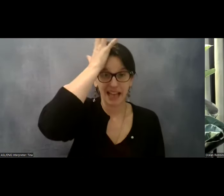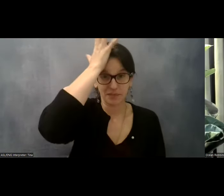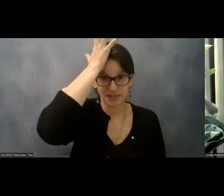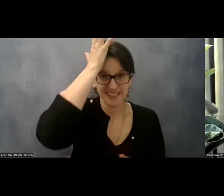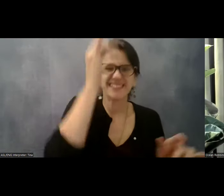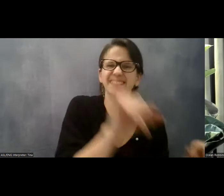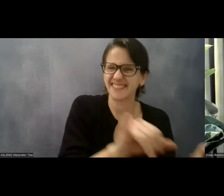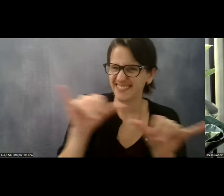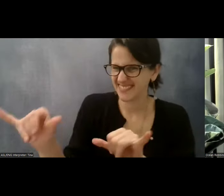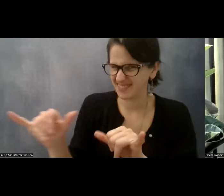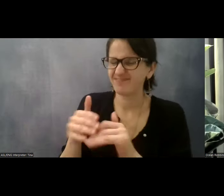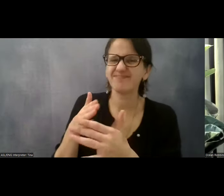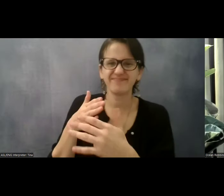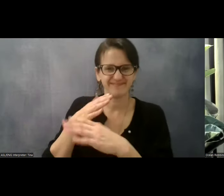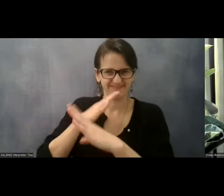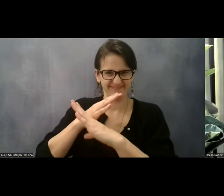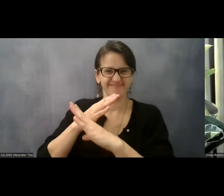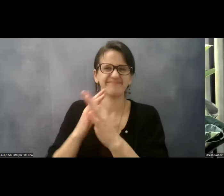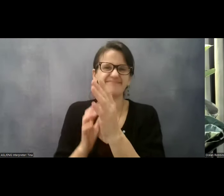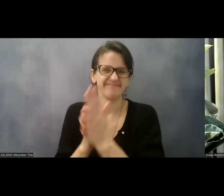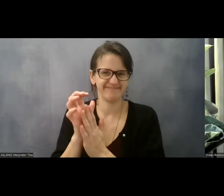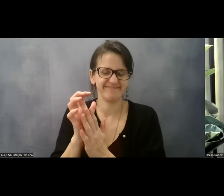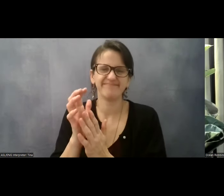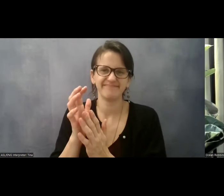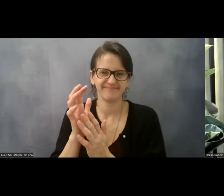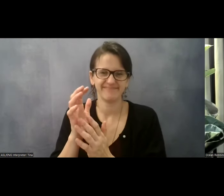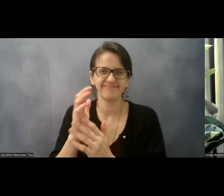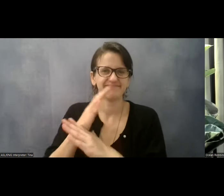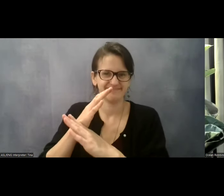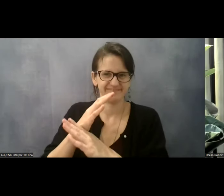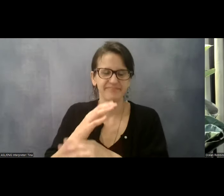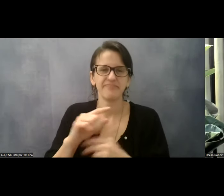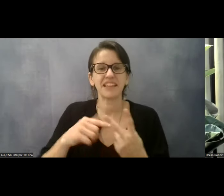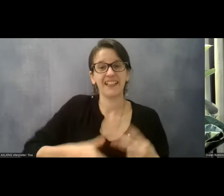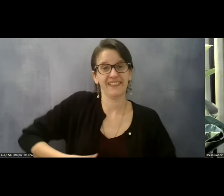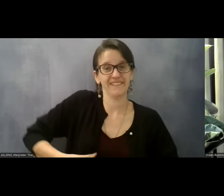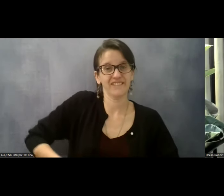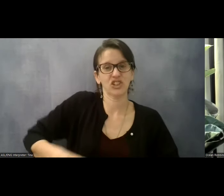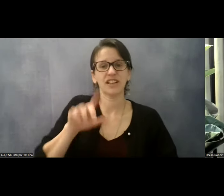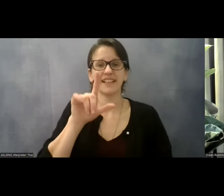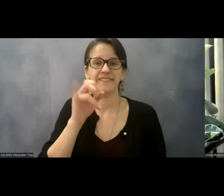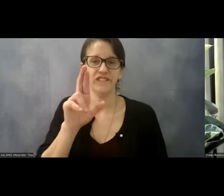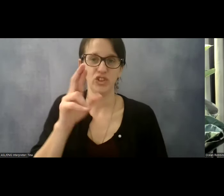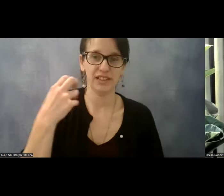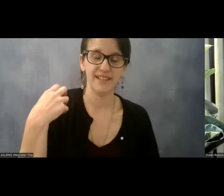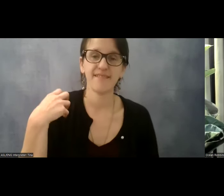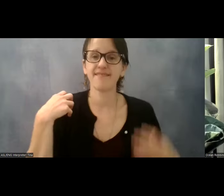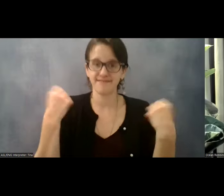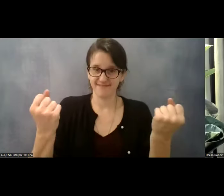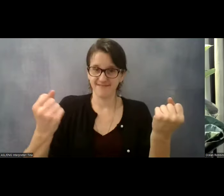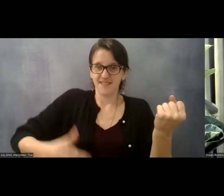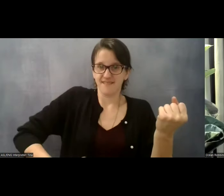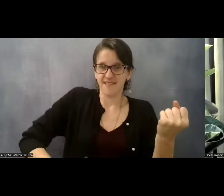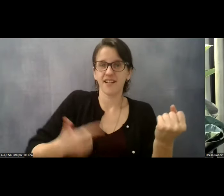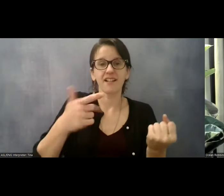activity. And it also has been found to support liver health, gut health. It's loaded with beneficial